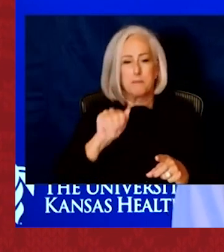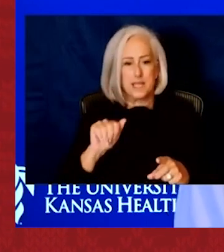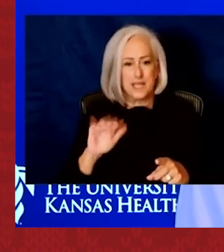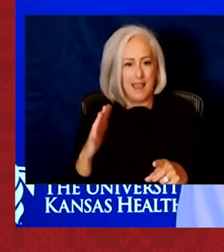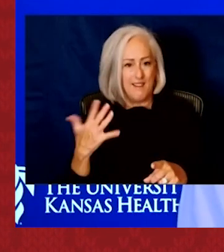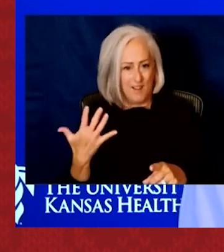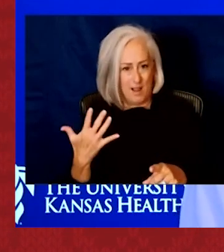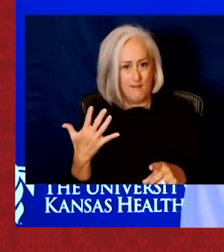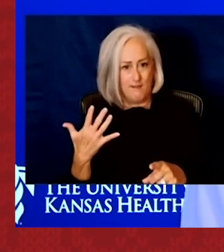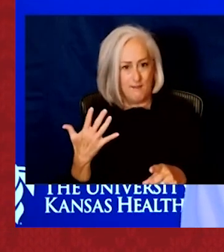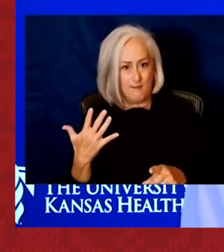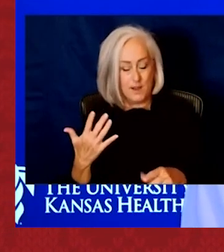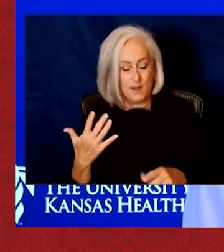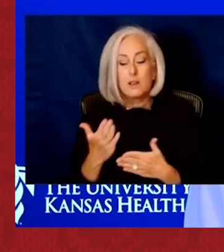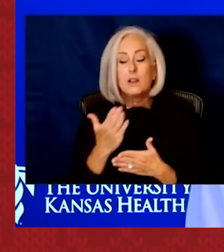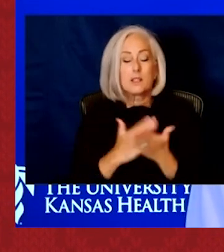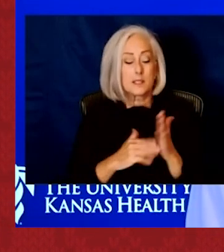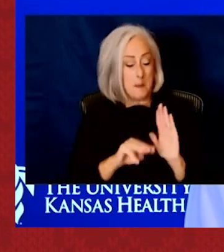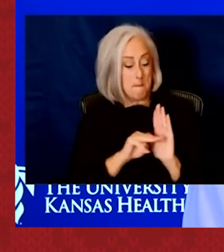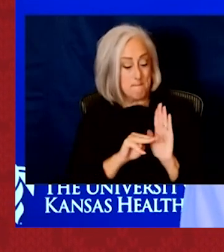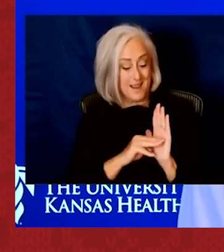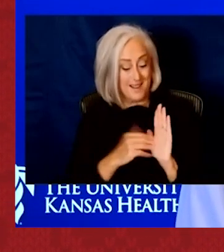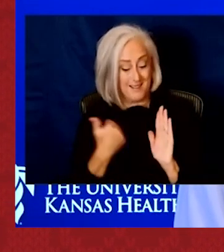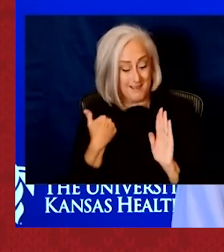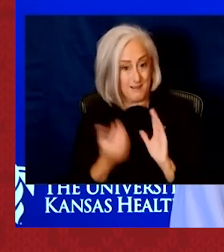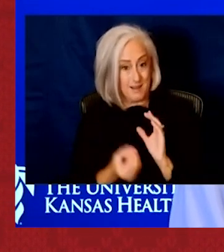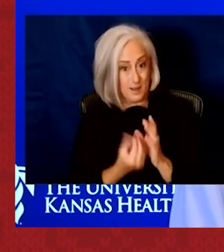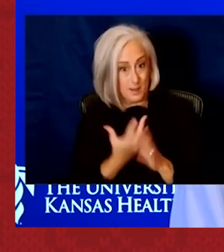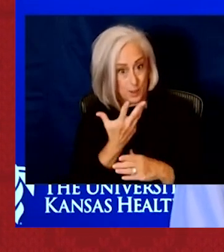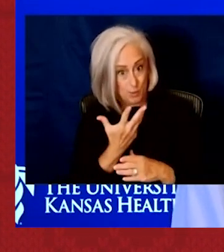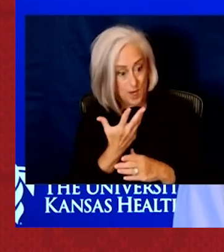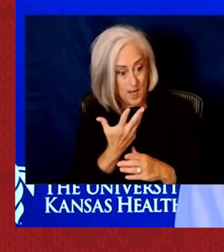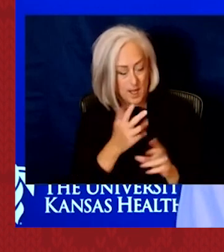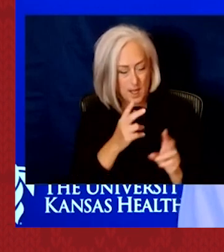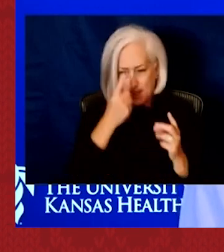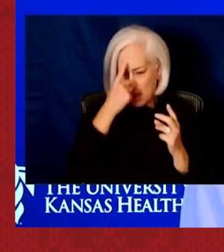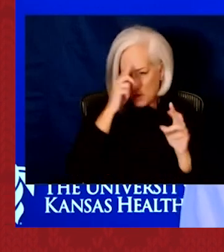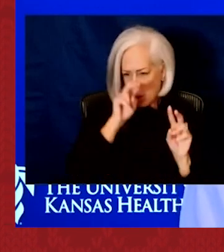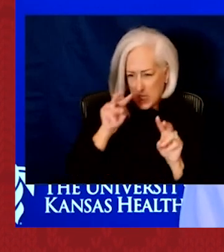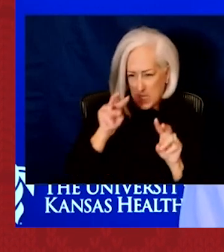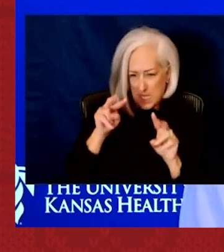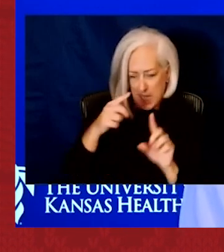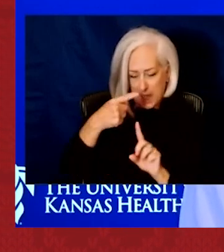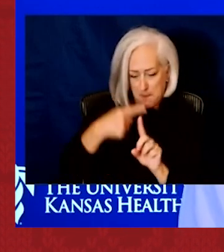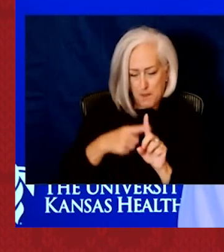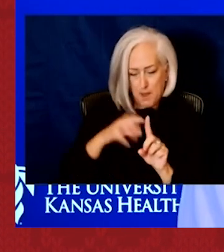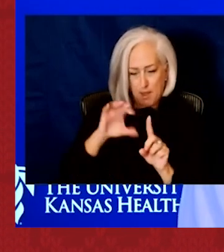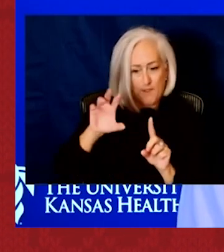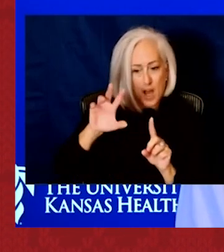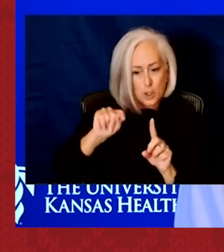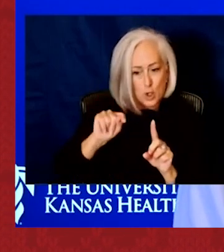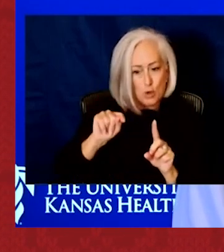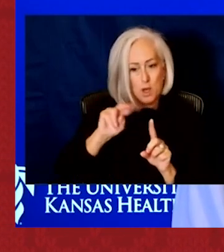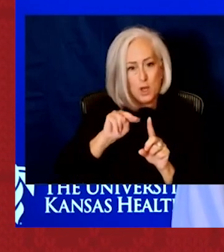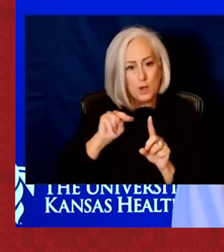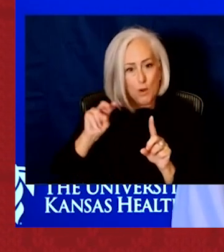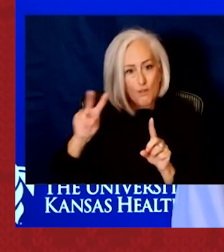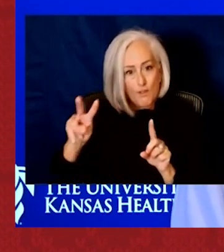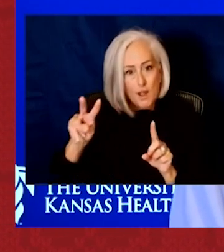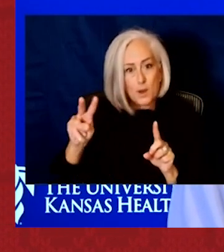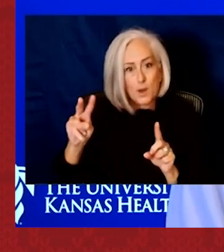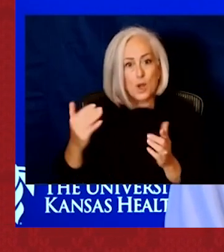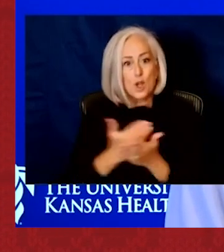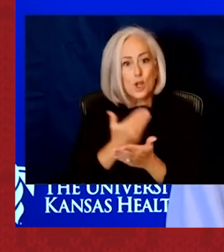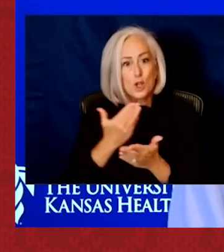on this spring, they were looking towards October, November maybe being a new wave. What that